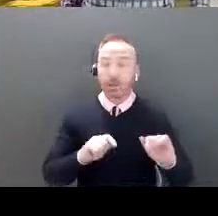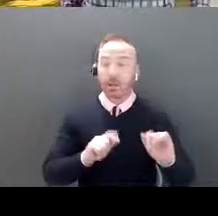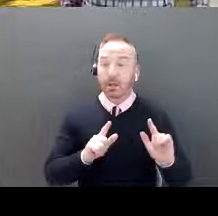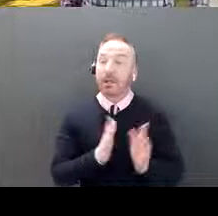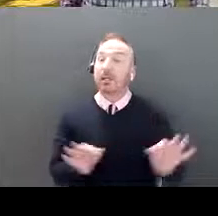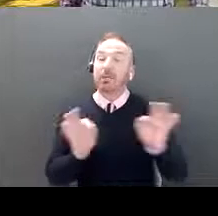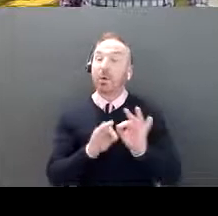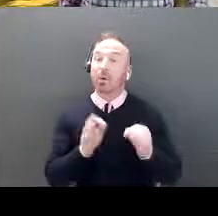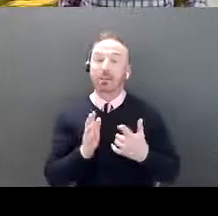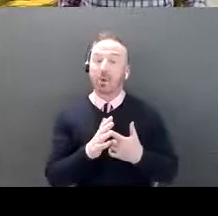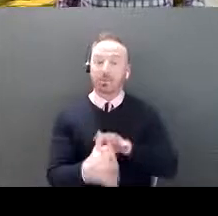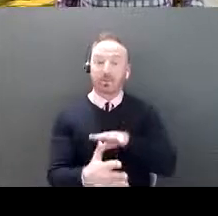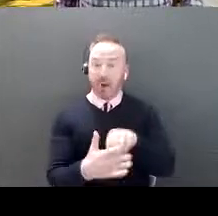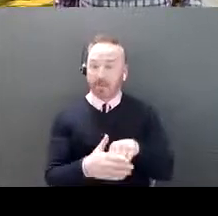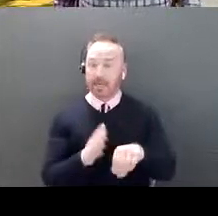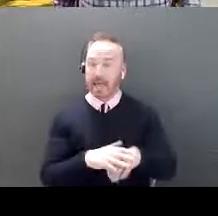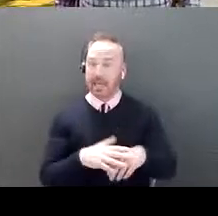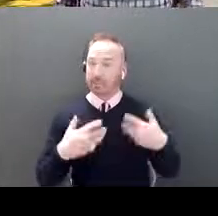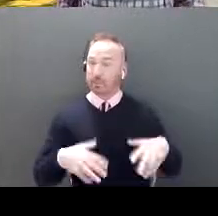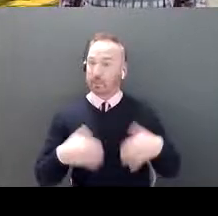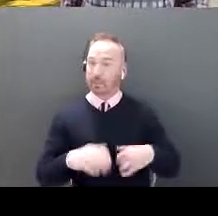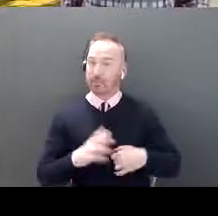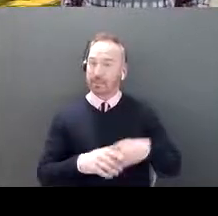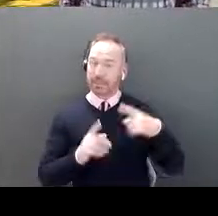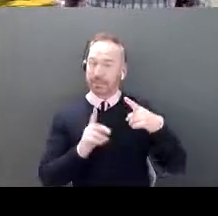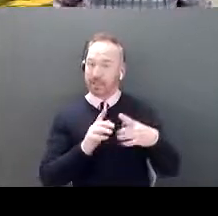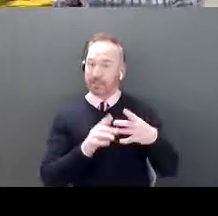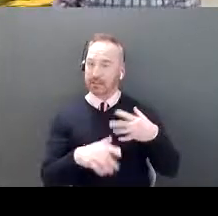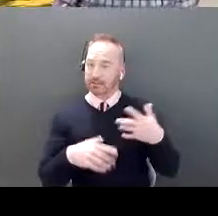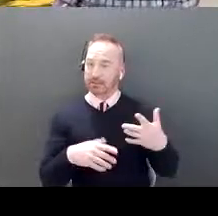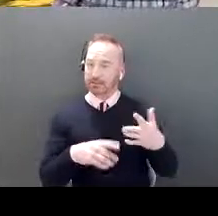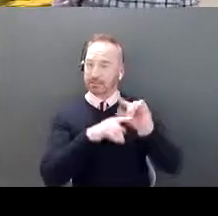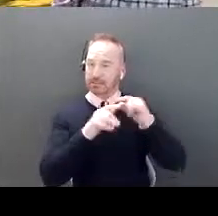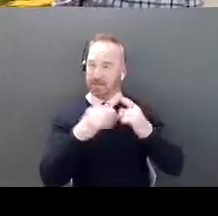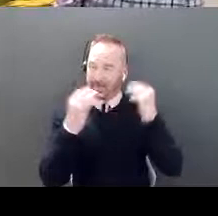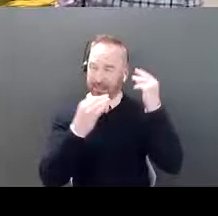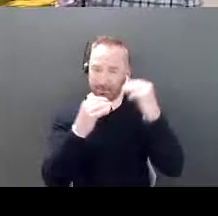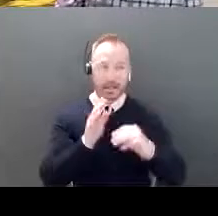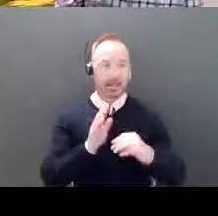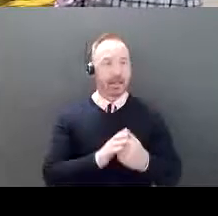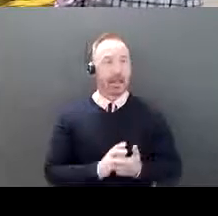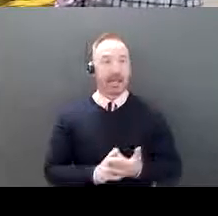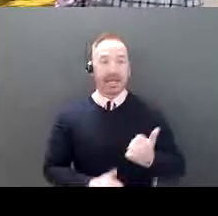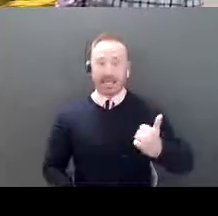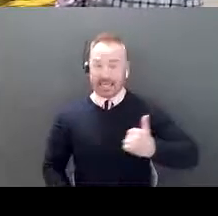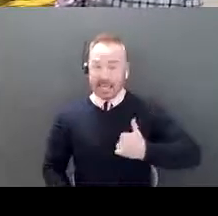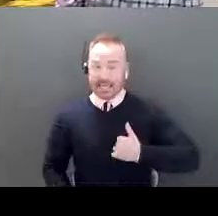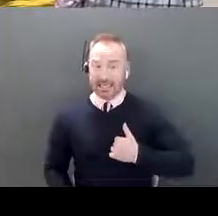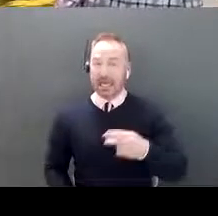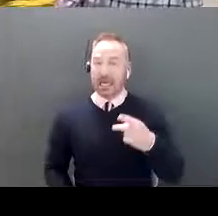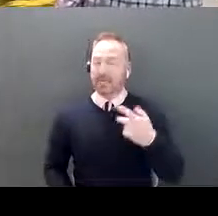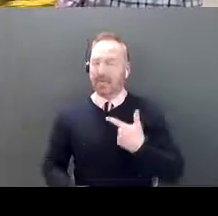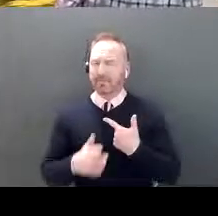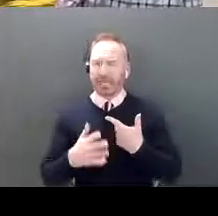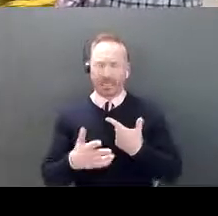absolutely forward thinking is the Public Health Agency of Canada has made significant investments to develop health equity